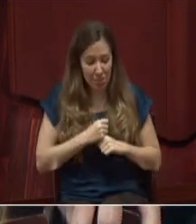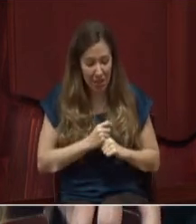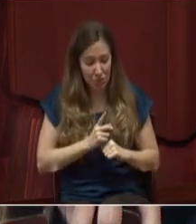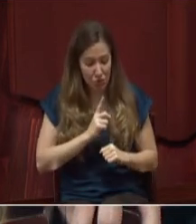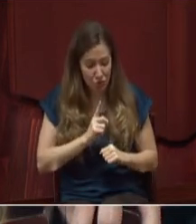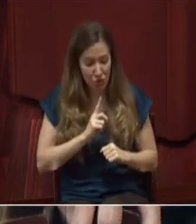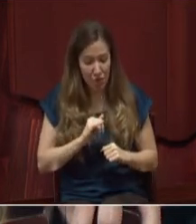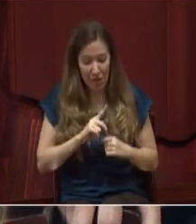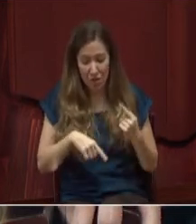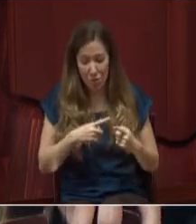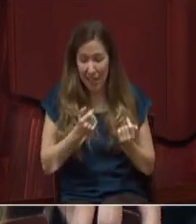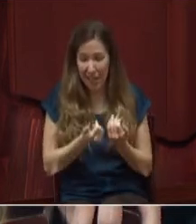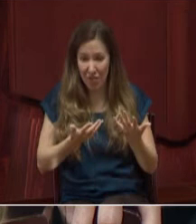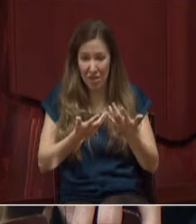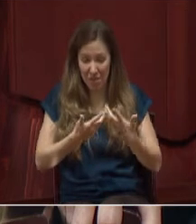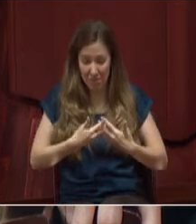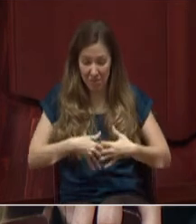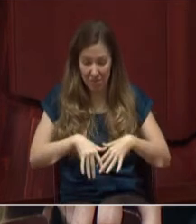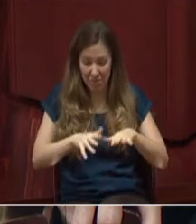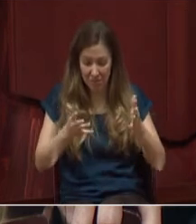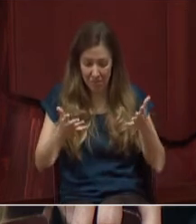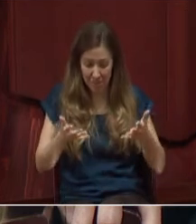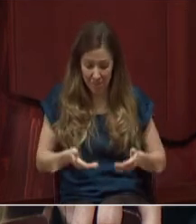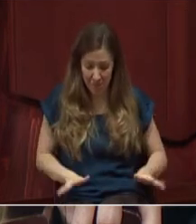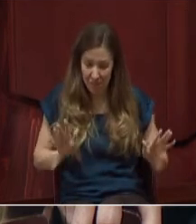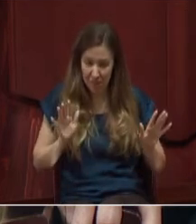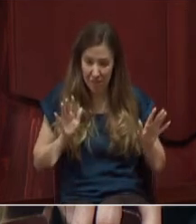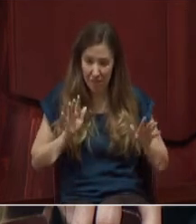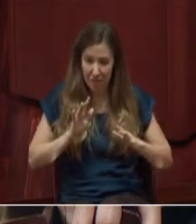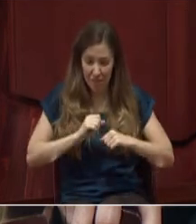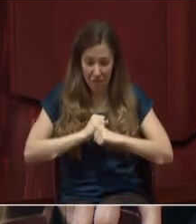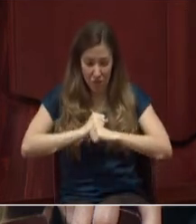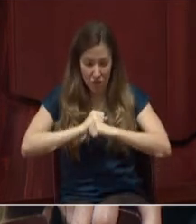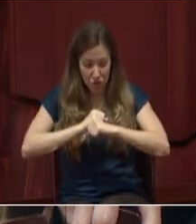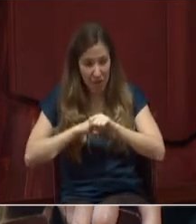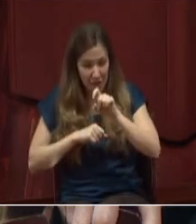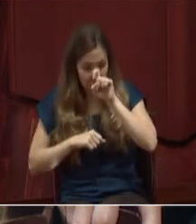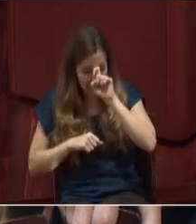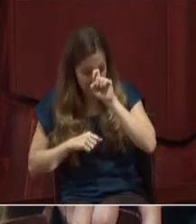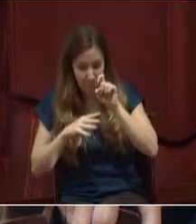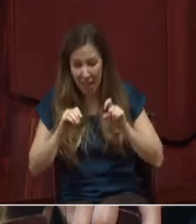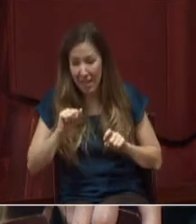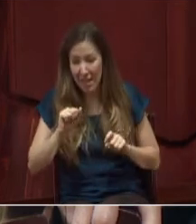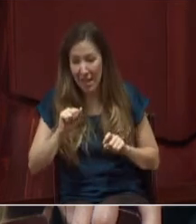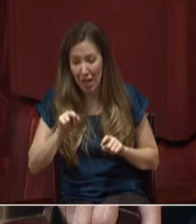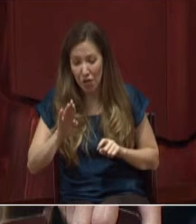in the aftermath, not only was the security of Egypt and the Arab